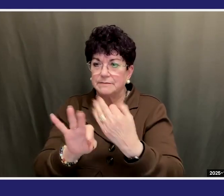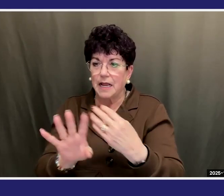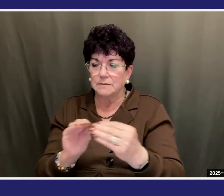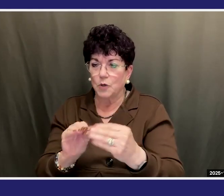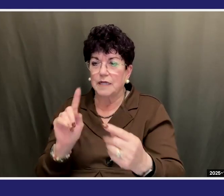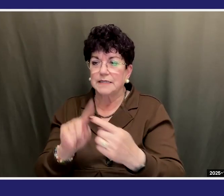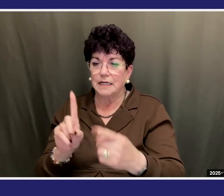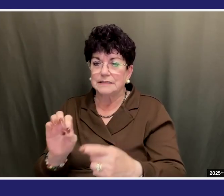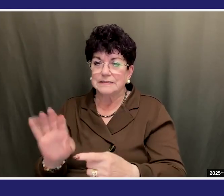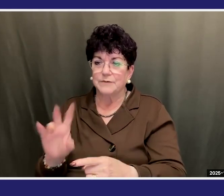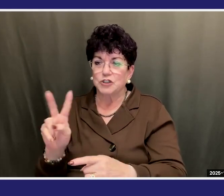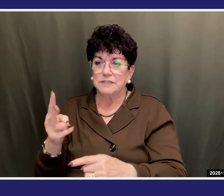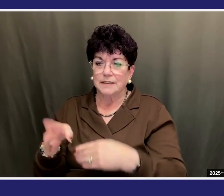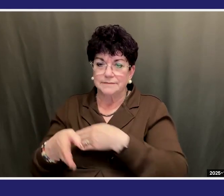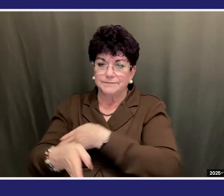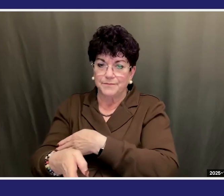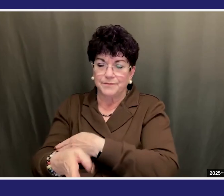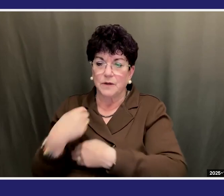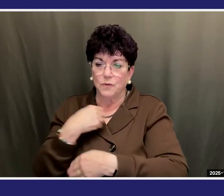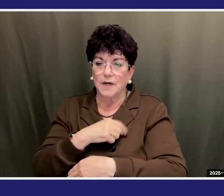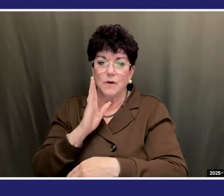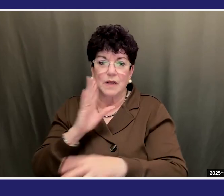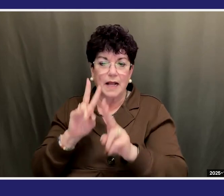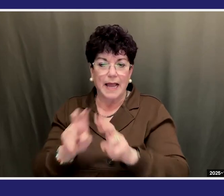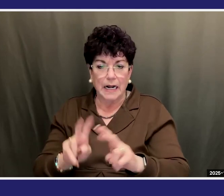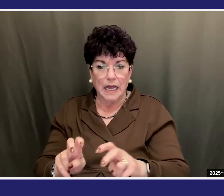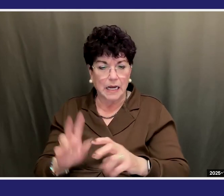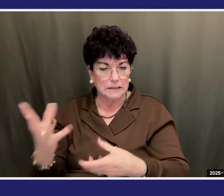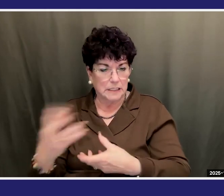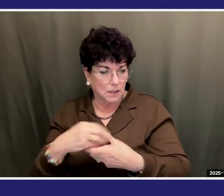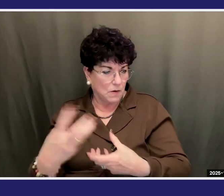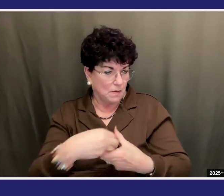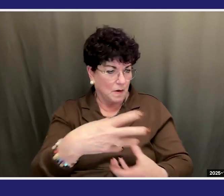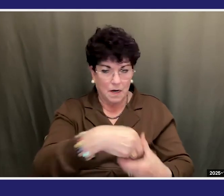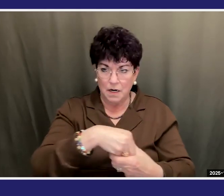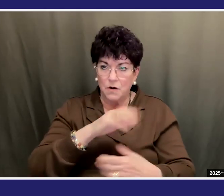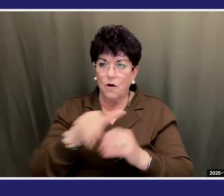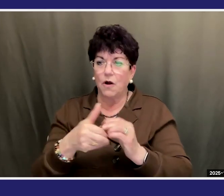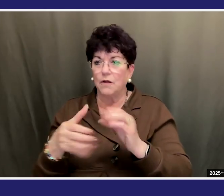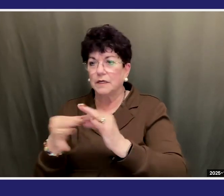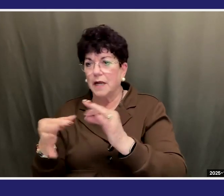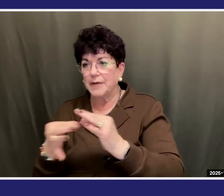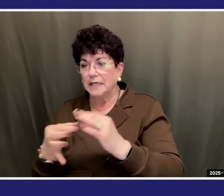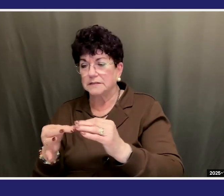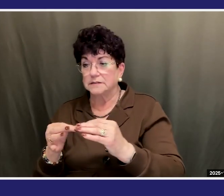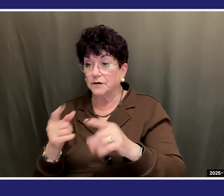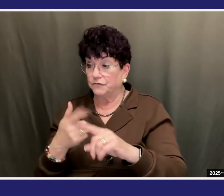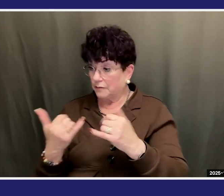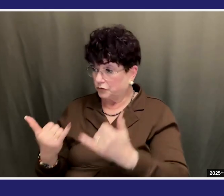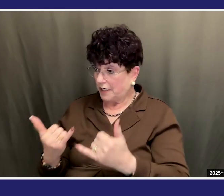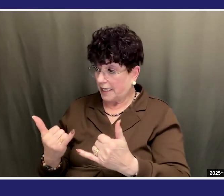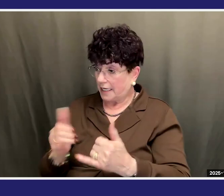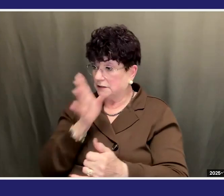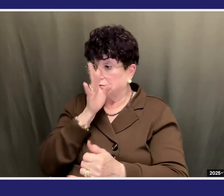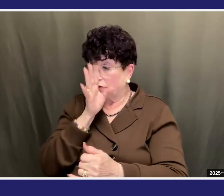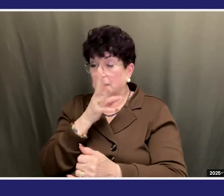heard, but we will take the time to analyze and synthesize all of the comments, both those provided today orally as